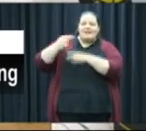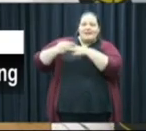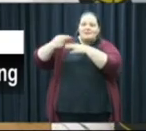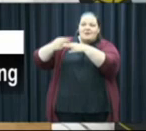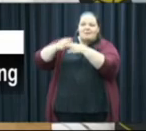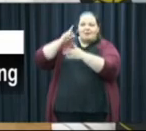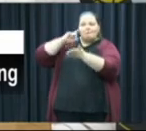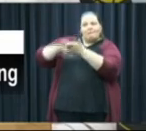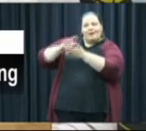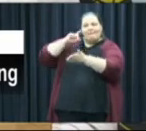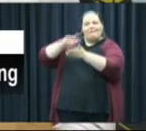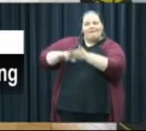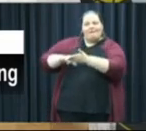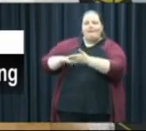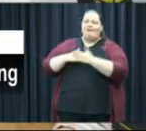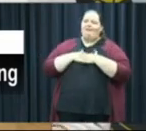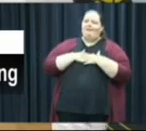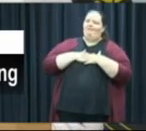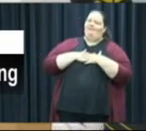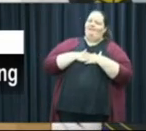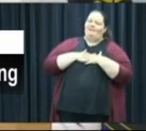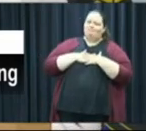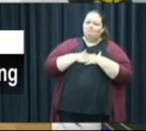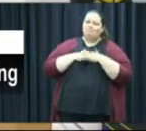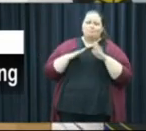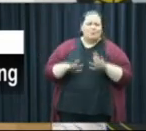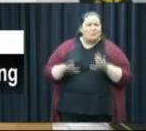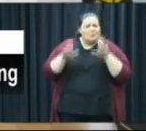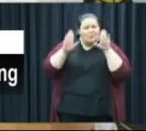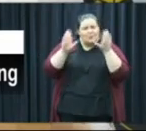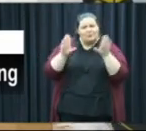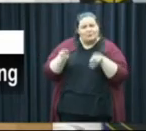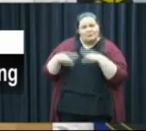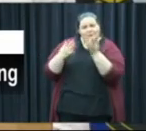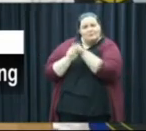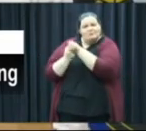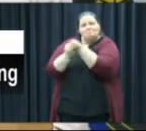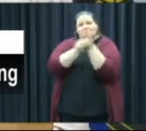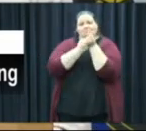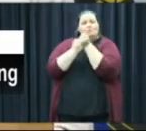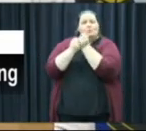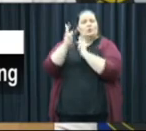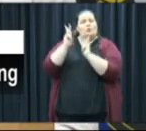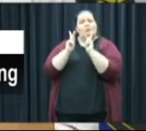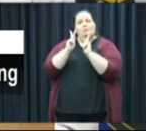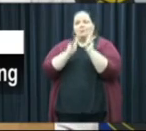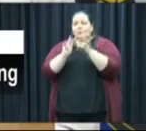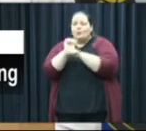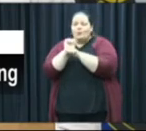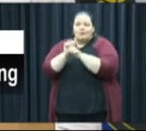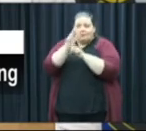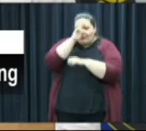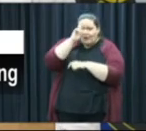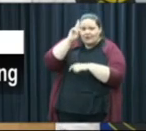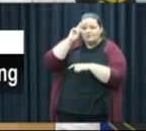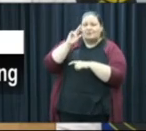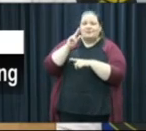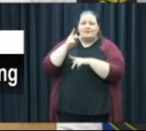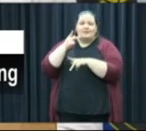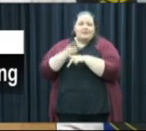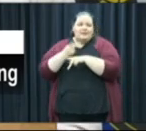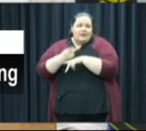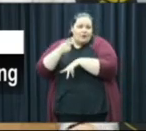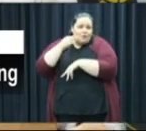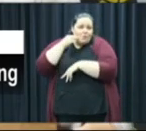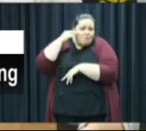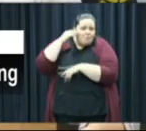And I just think that's really wonderful to provide that support to frontline workers and other essential workers and all the people who